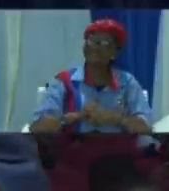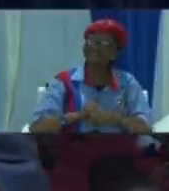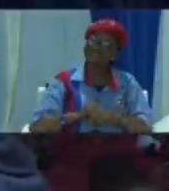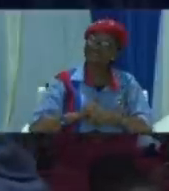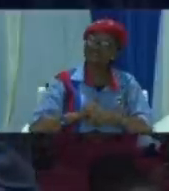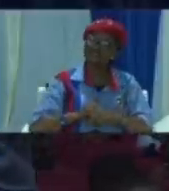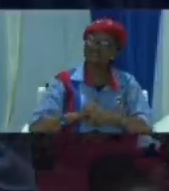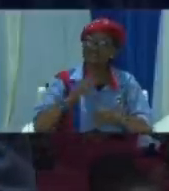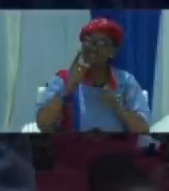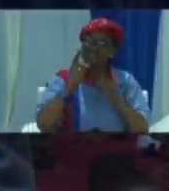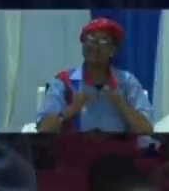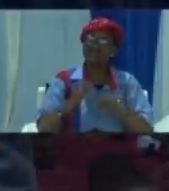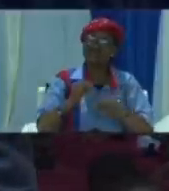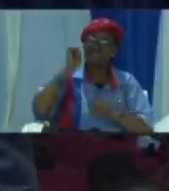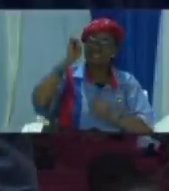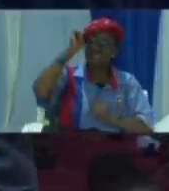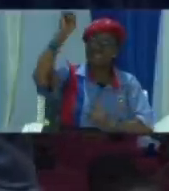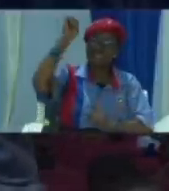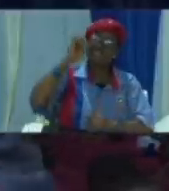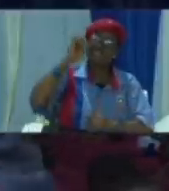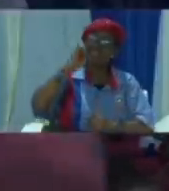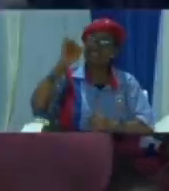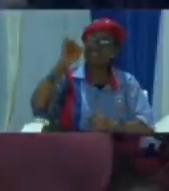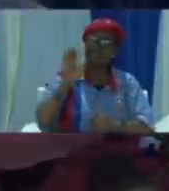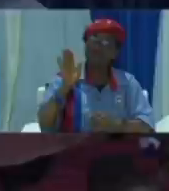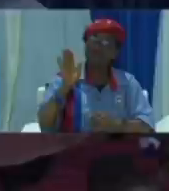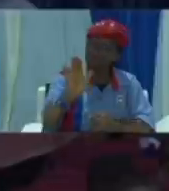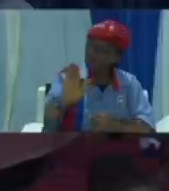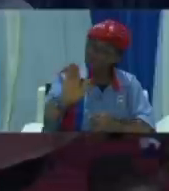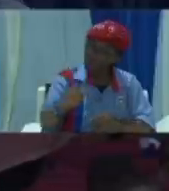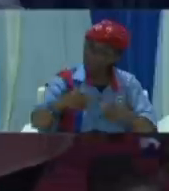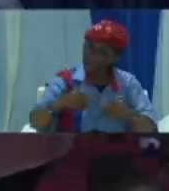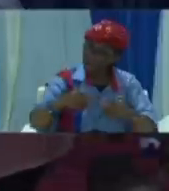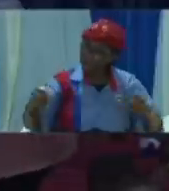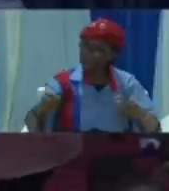If it's your enemy, you are